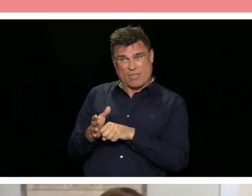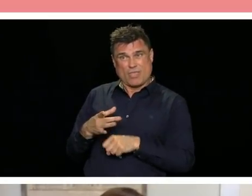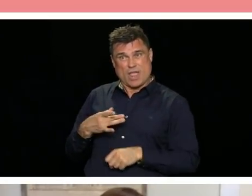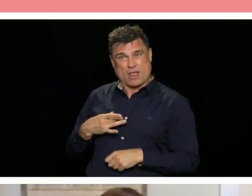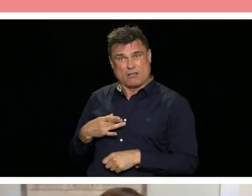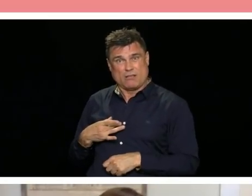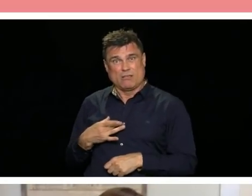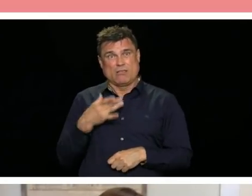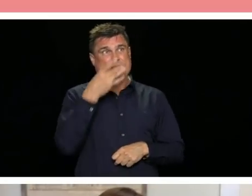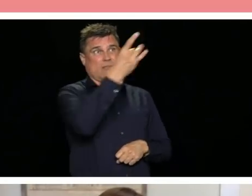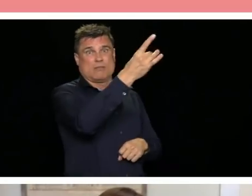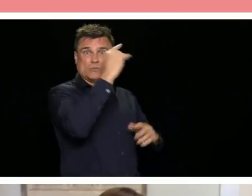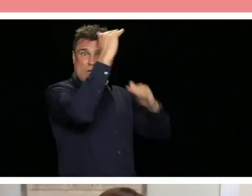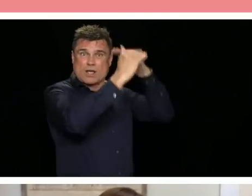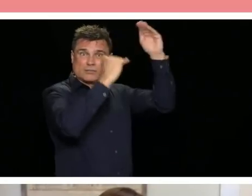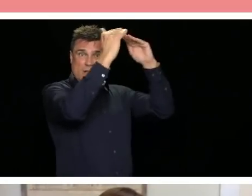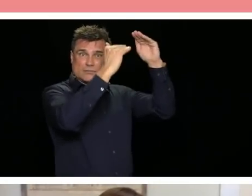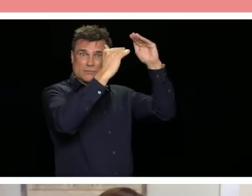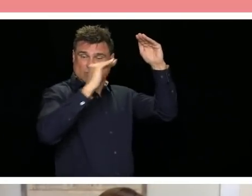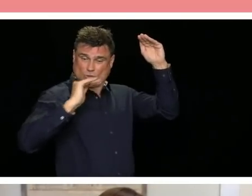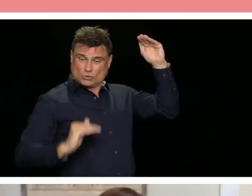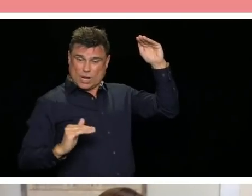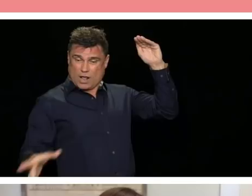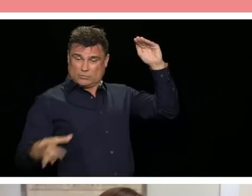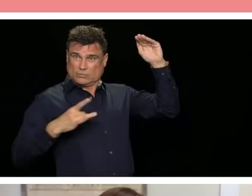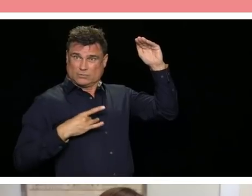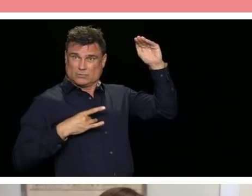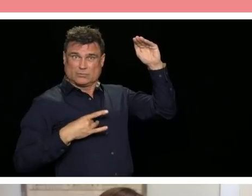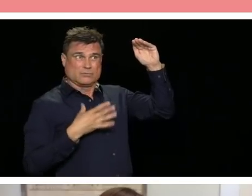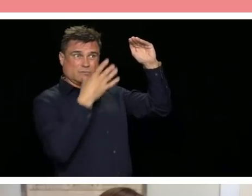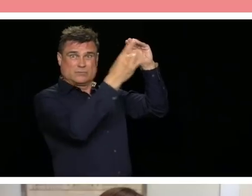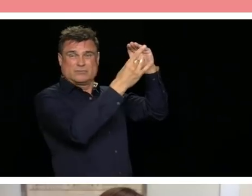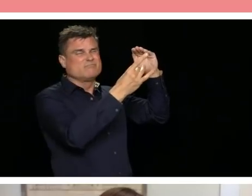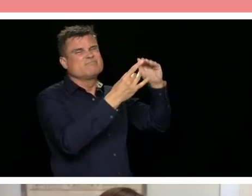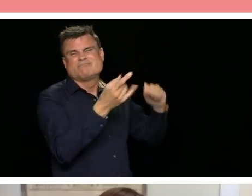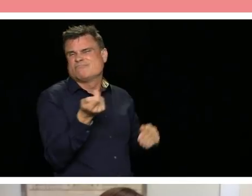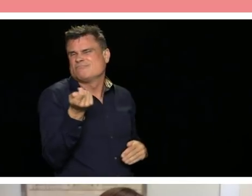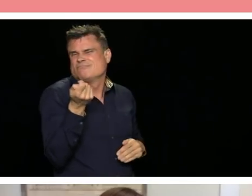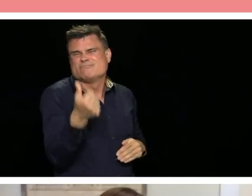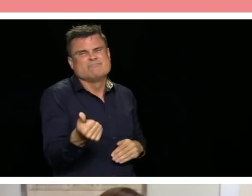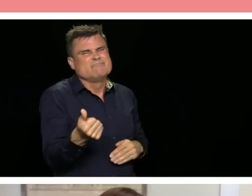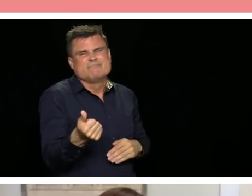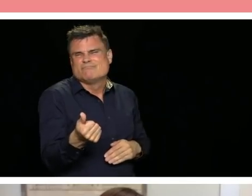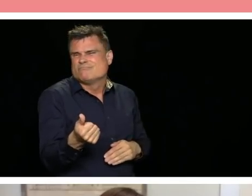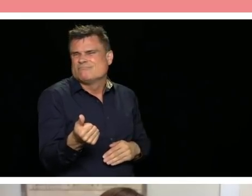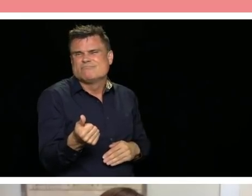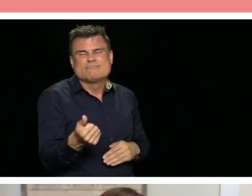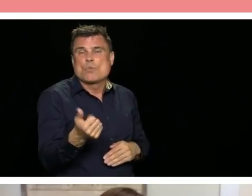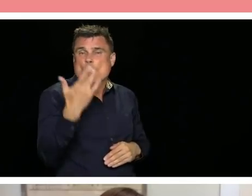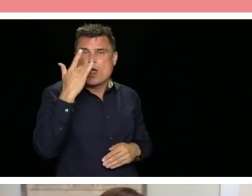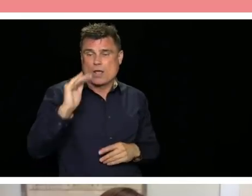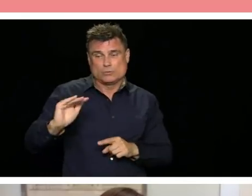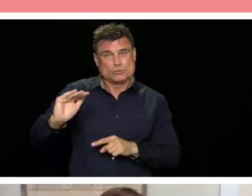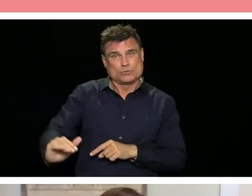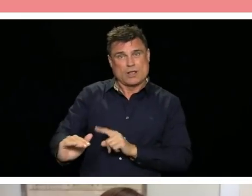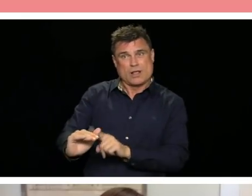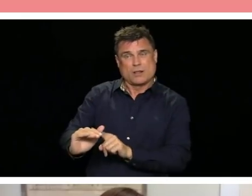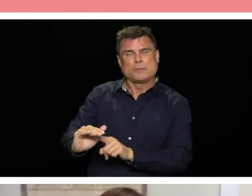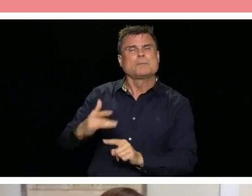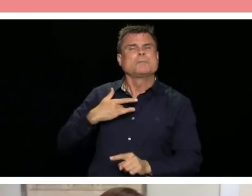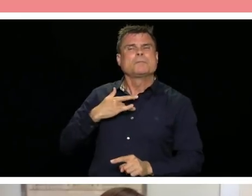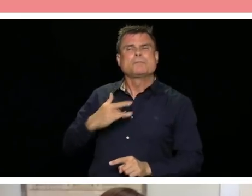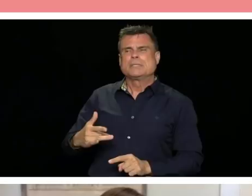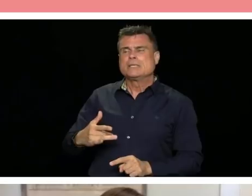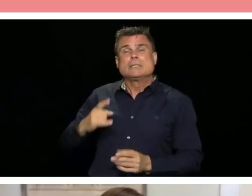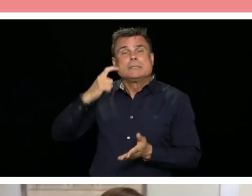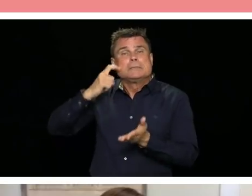asymptomatic. Although there is evidence of some asymptomatic spread, it's very small. So it really is